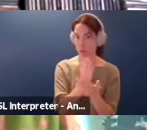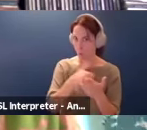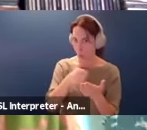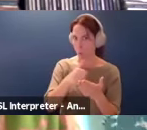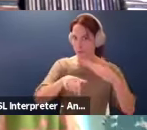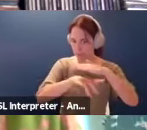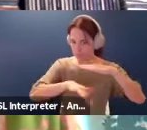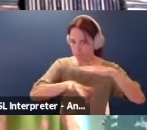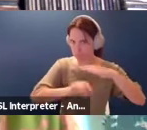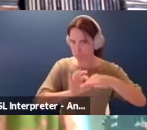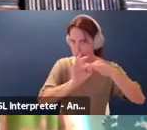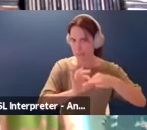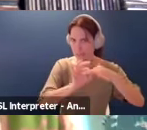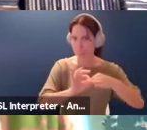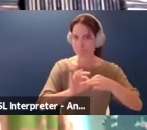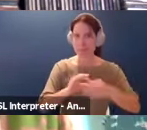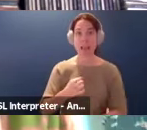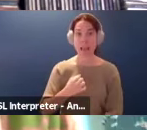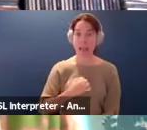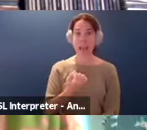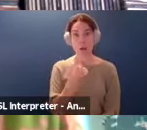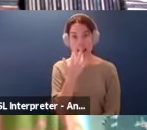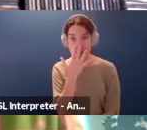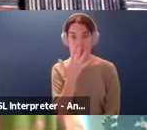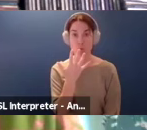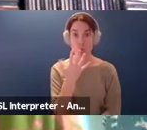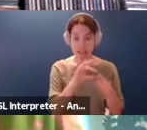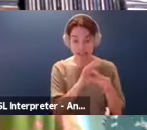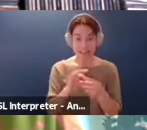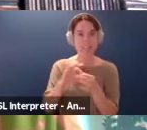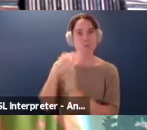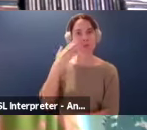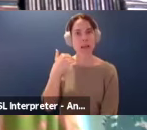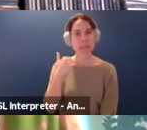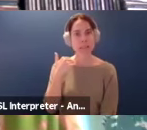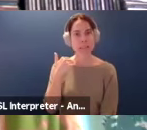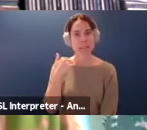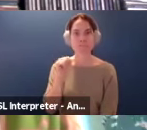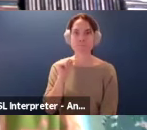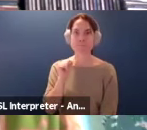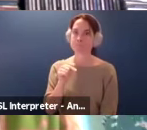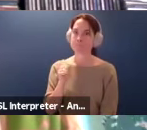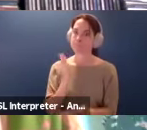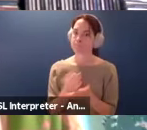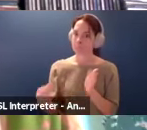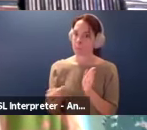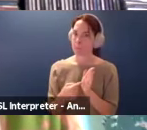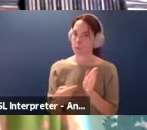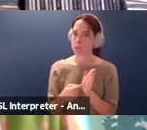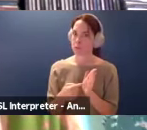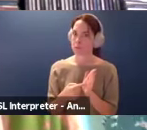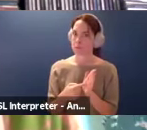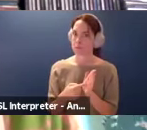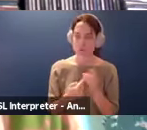um our attitudes to race are a very very important part of our conditioning um for all of us